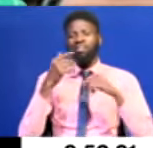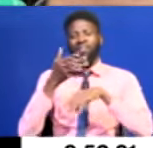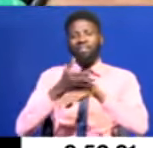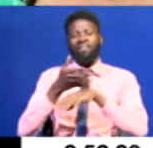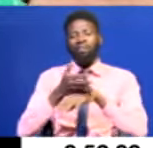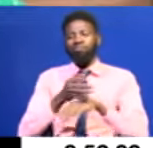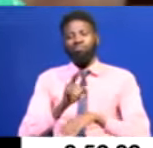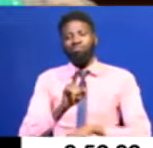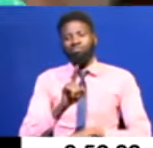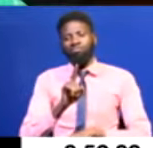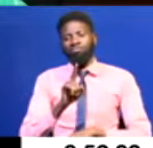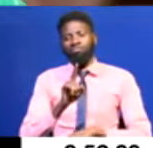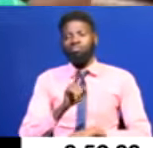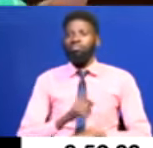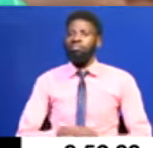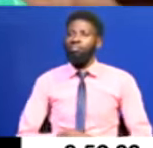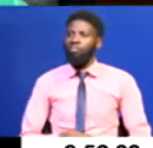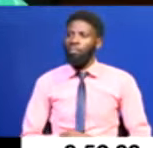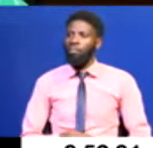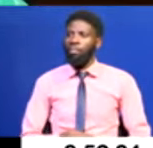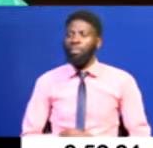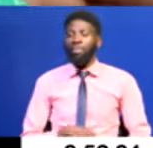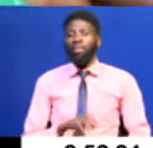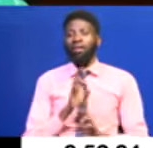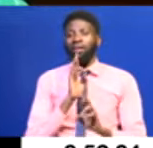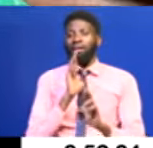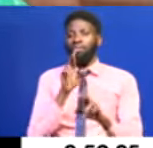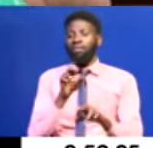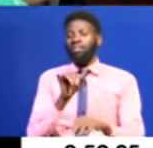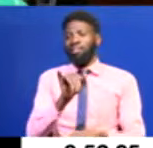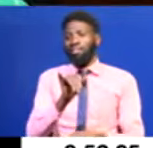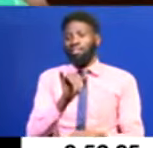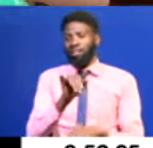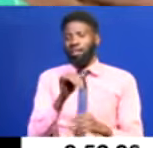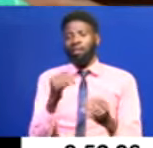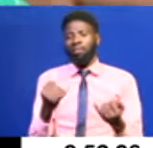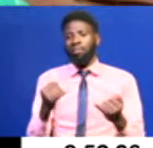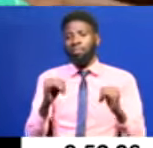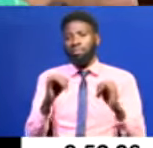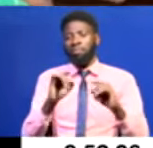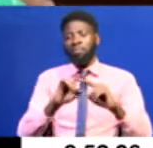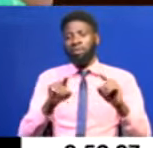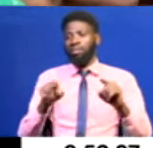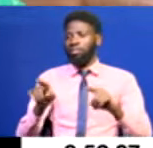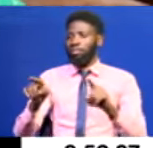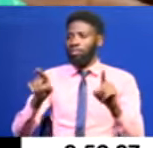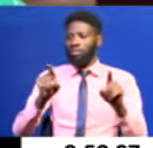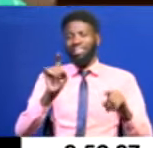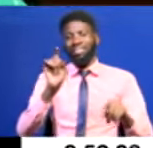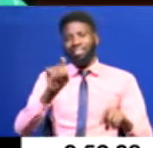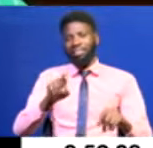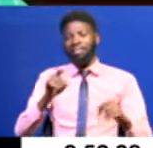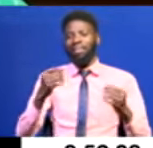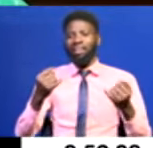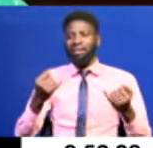being implemented, go and implement strongly the